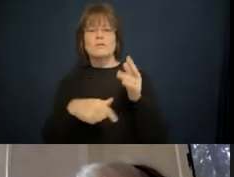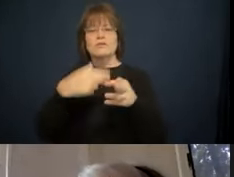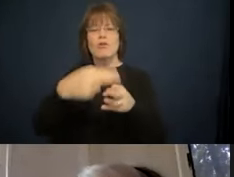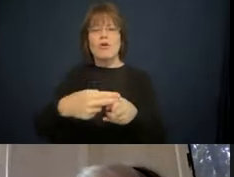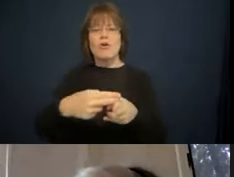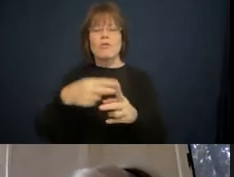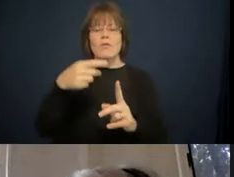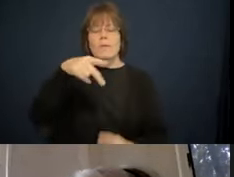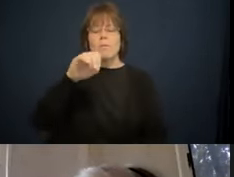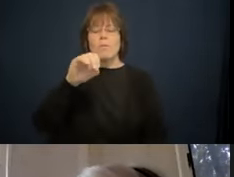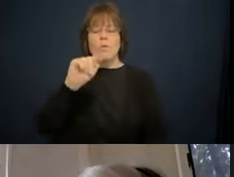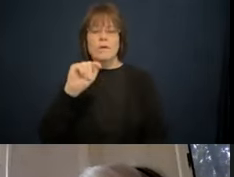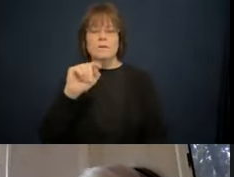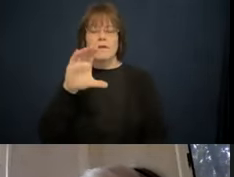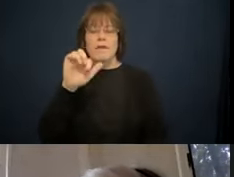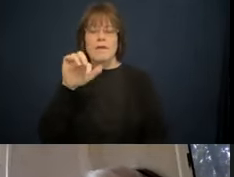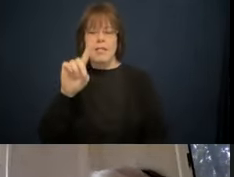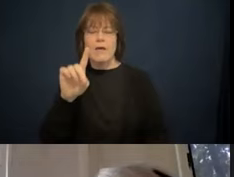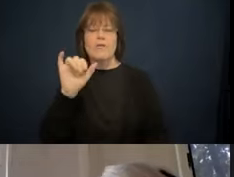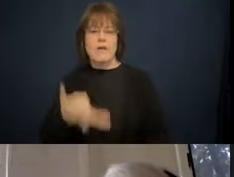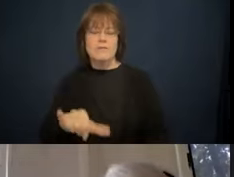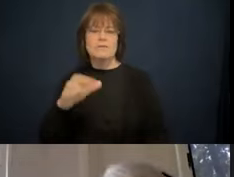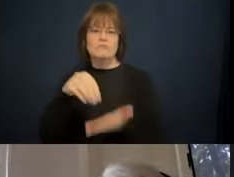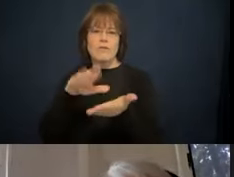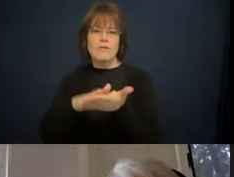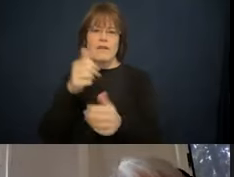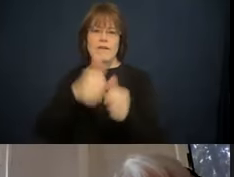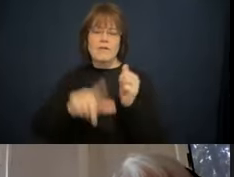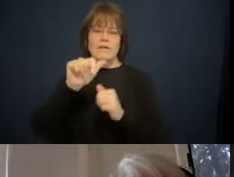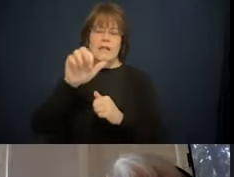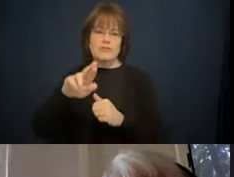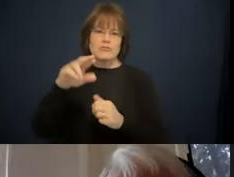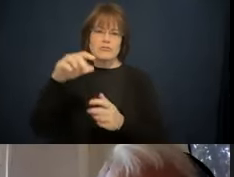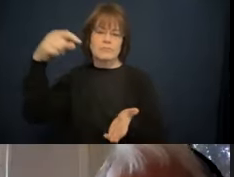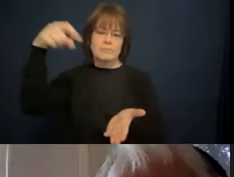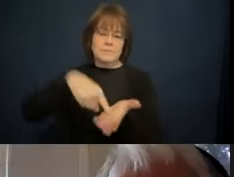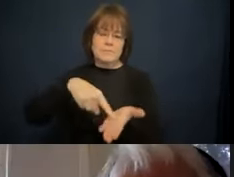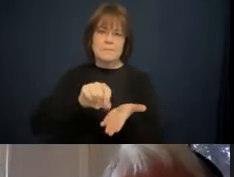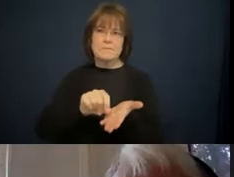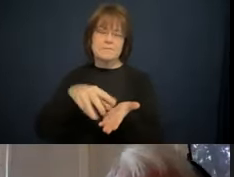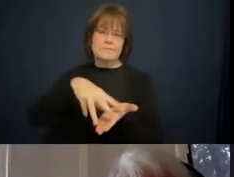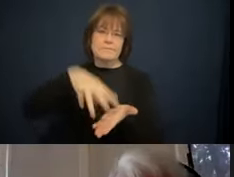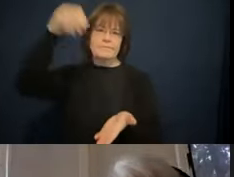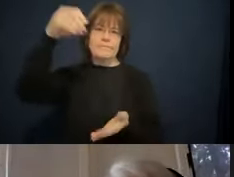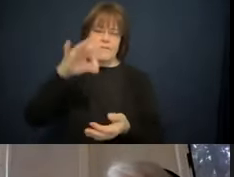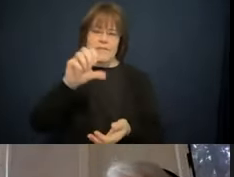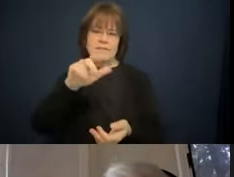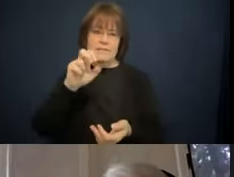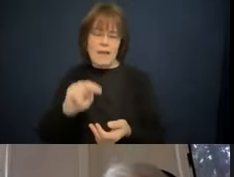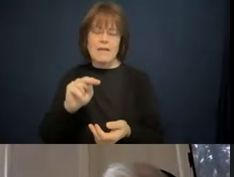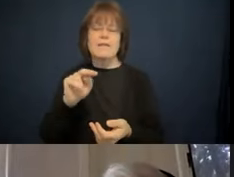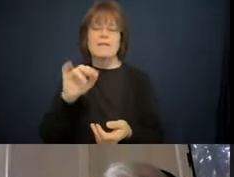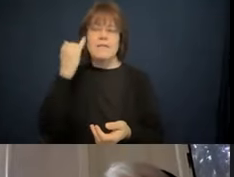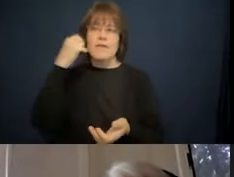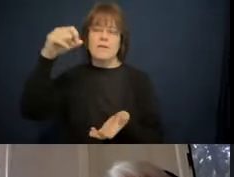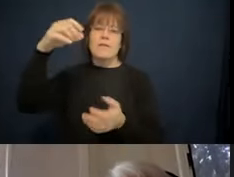point cloud, which is the record of every laser return from the scan, and that includes multiple returns if the laser bounces